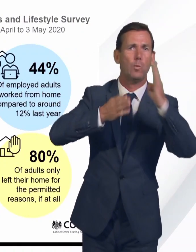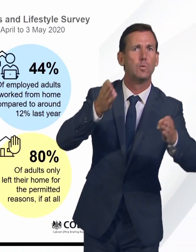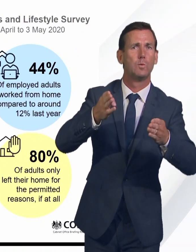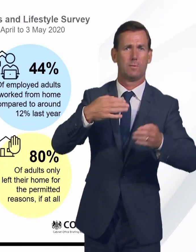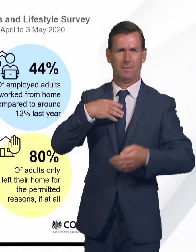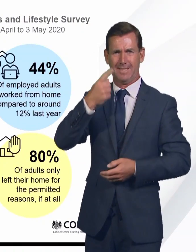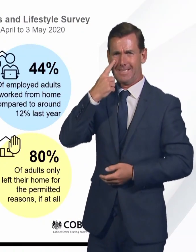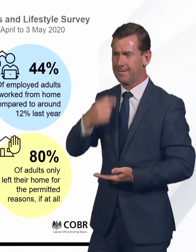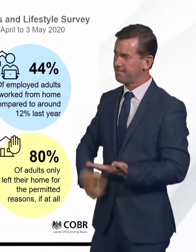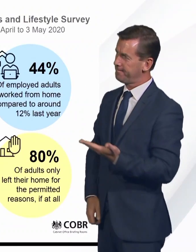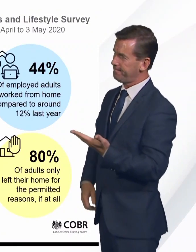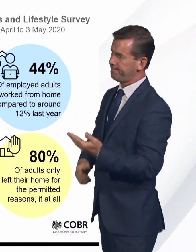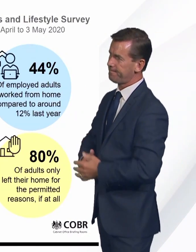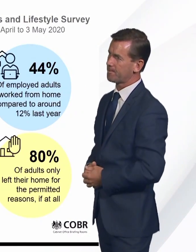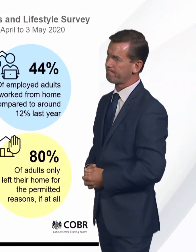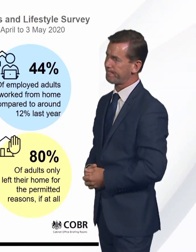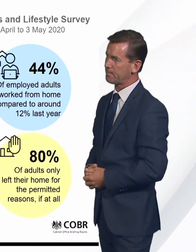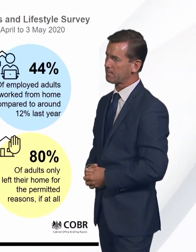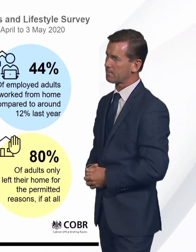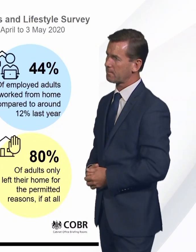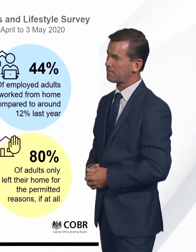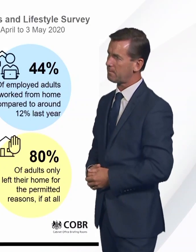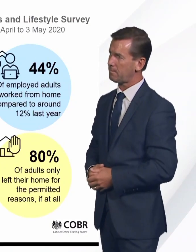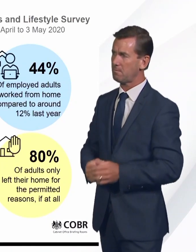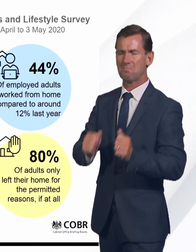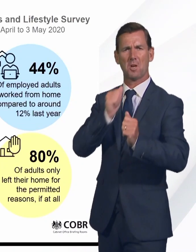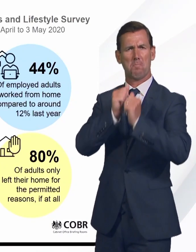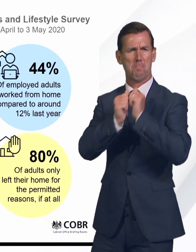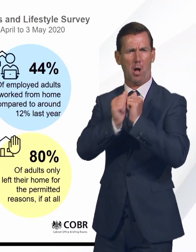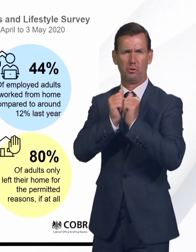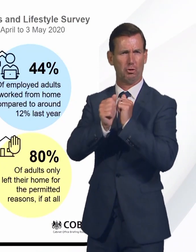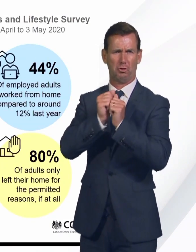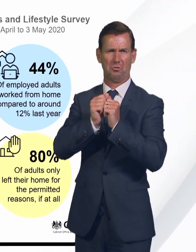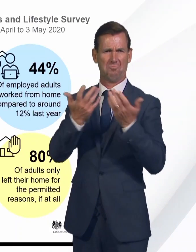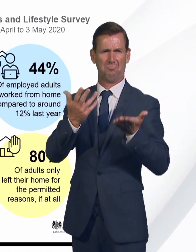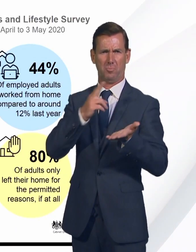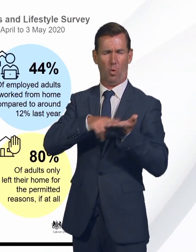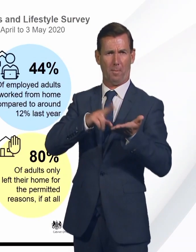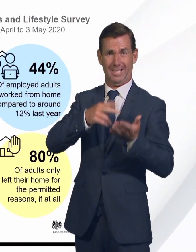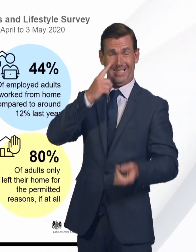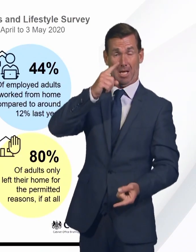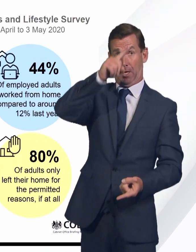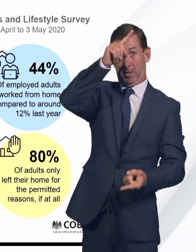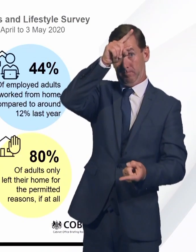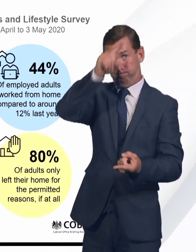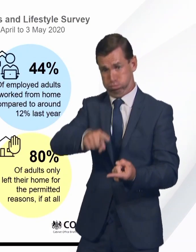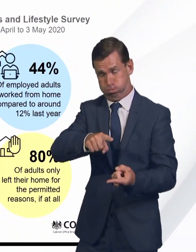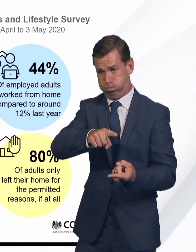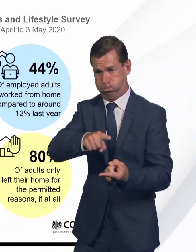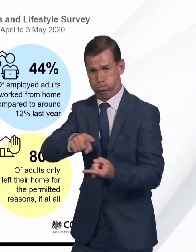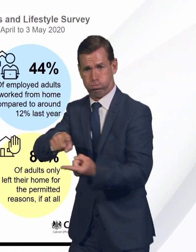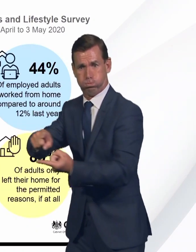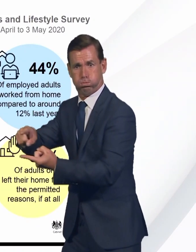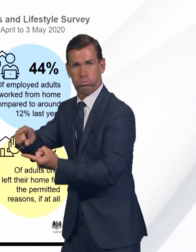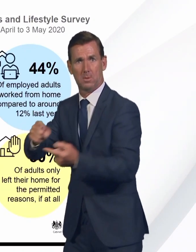see that early in March, people were moving as normal, and we've seen a significant drop-off as social distancing